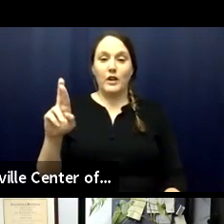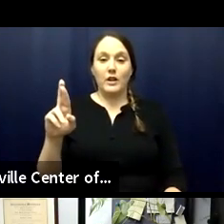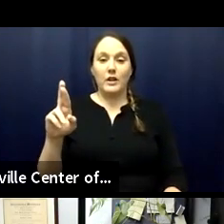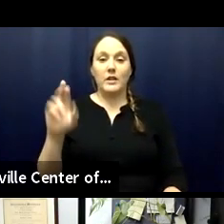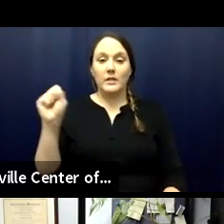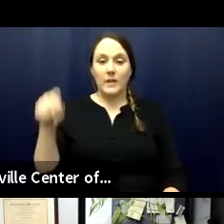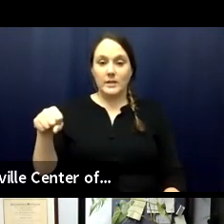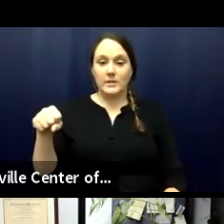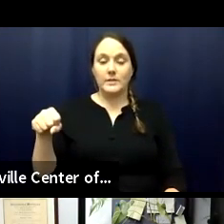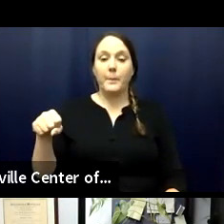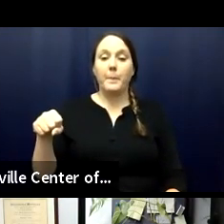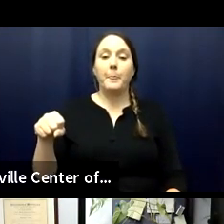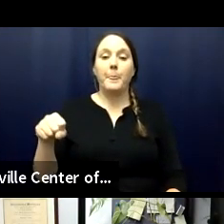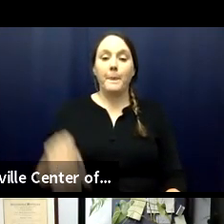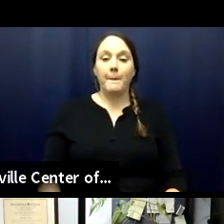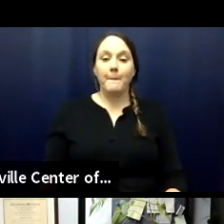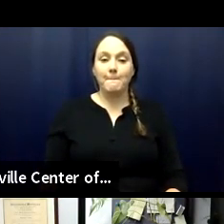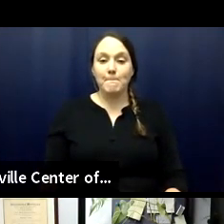Yes.